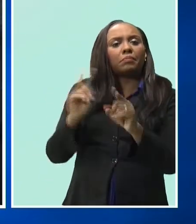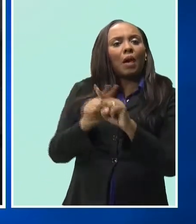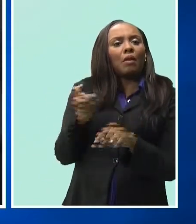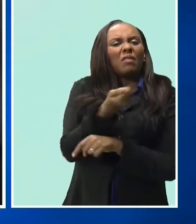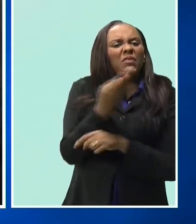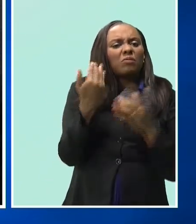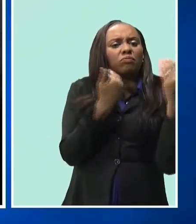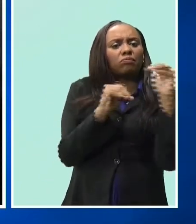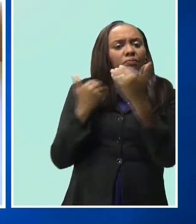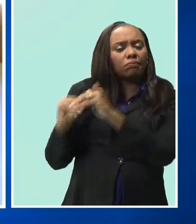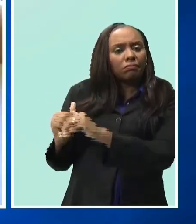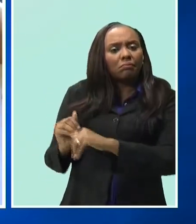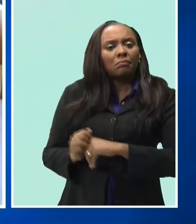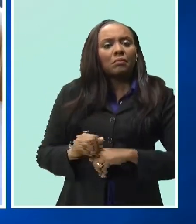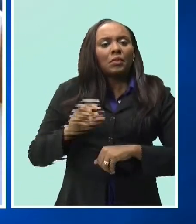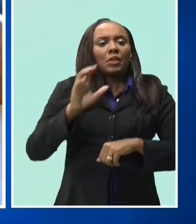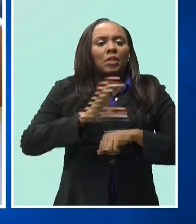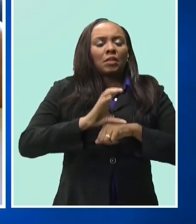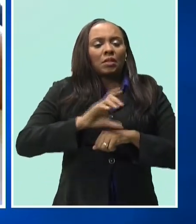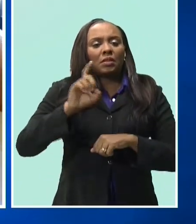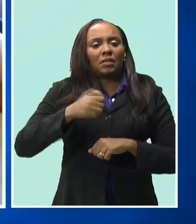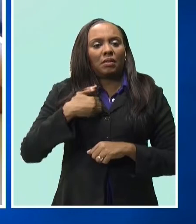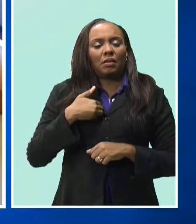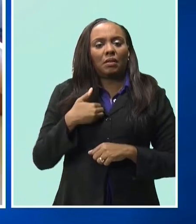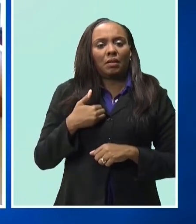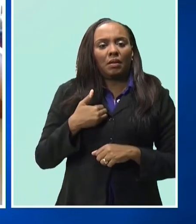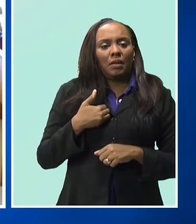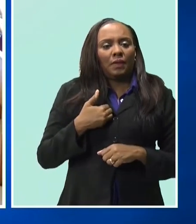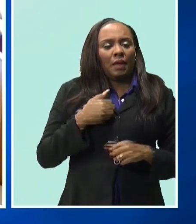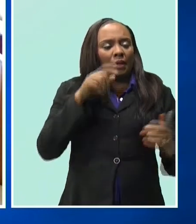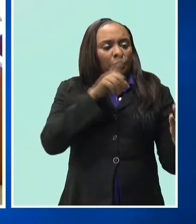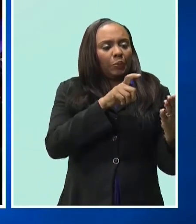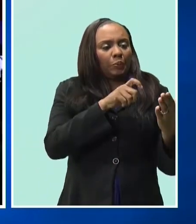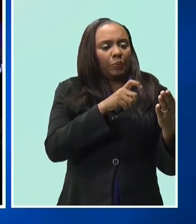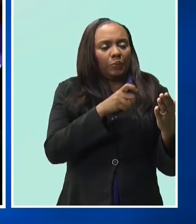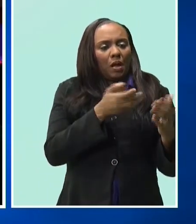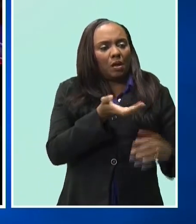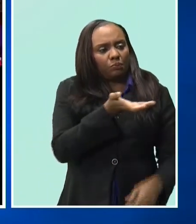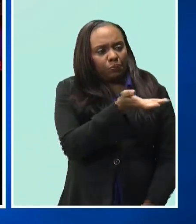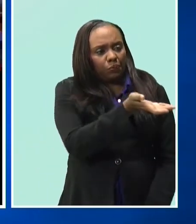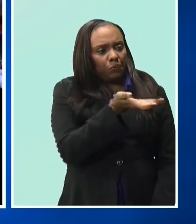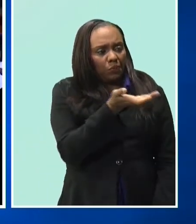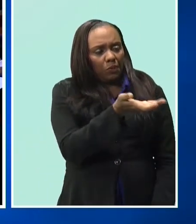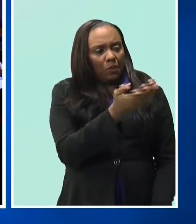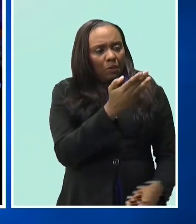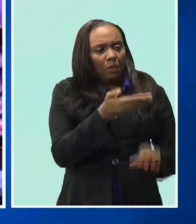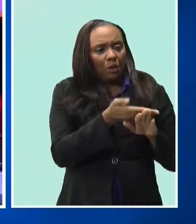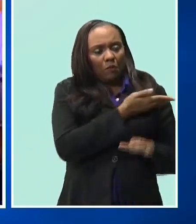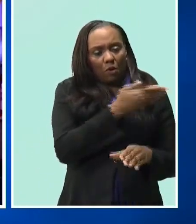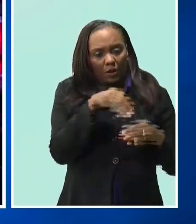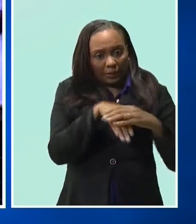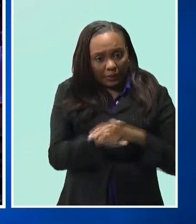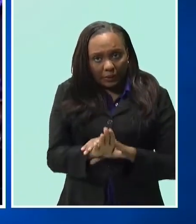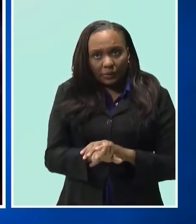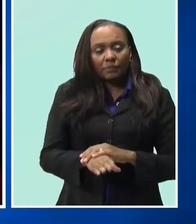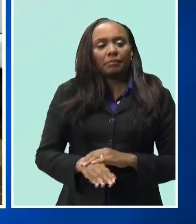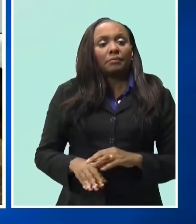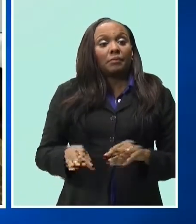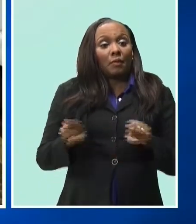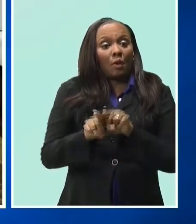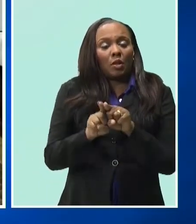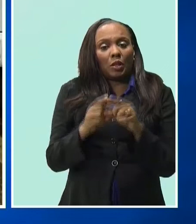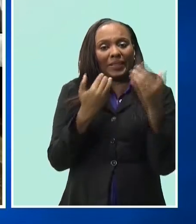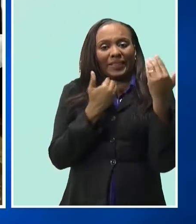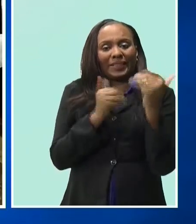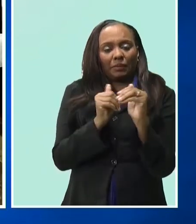restrictions. Churches would need to place sanitization stations at all entrances, limiting the number of persons attending each service